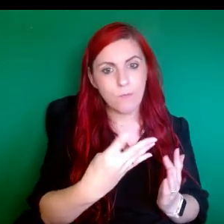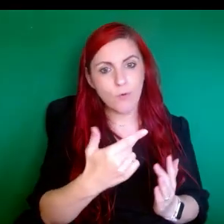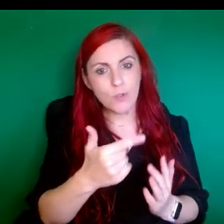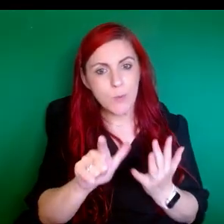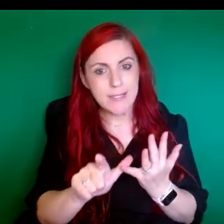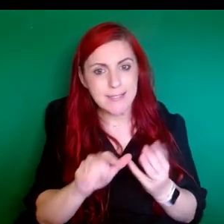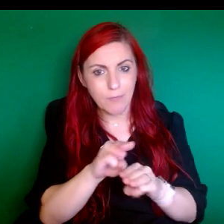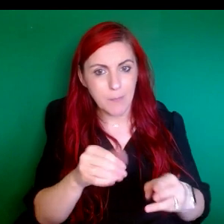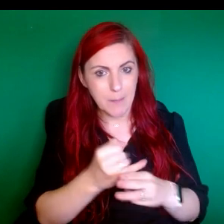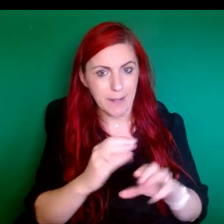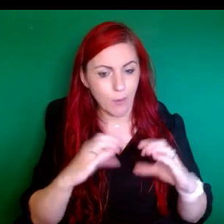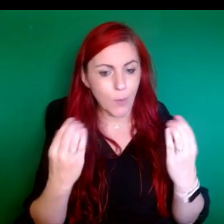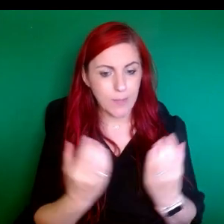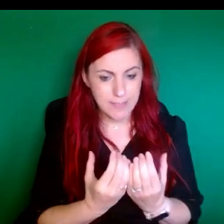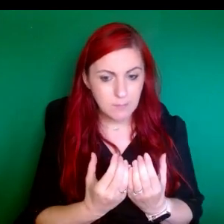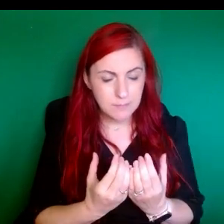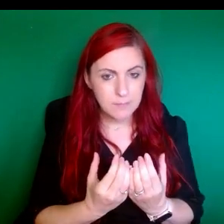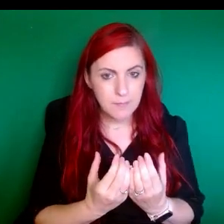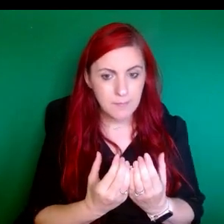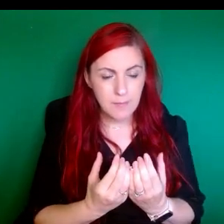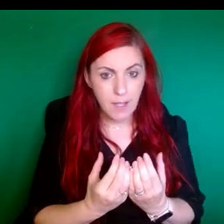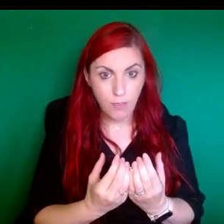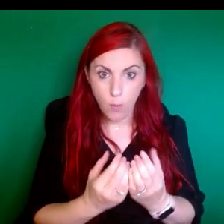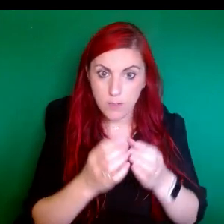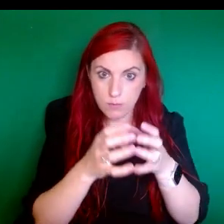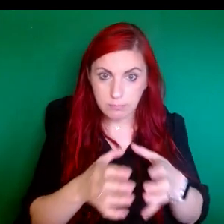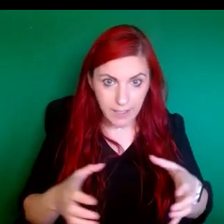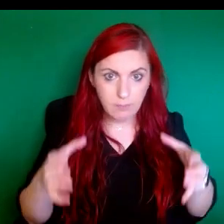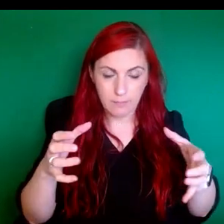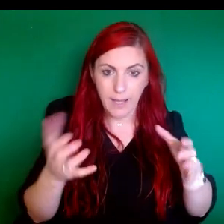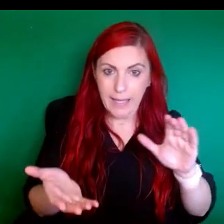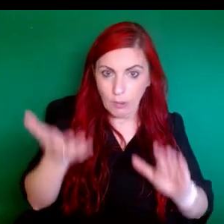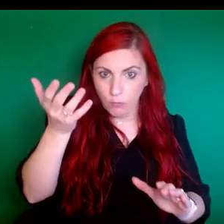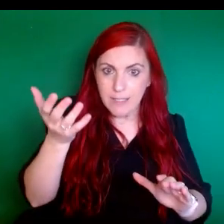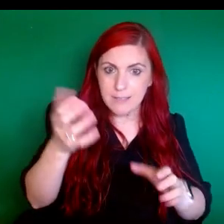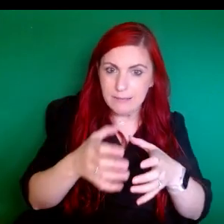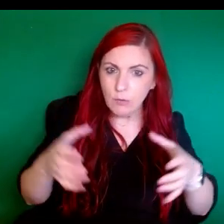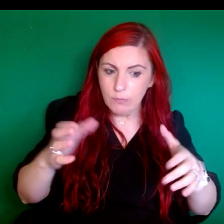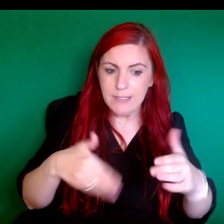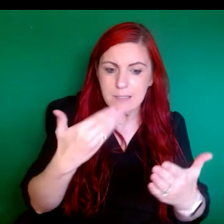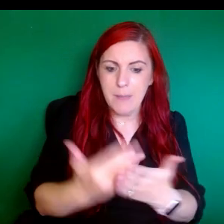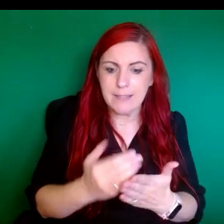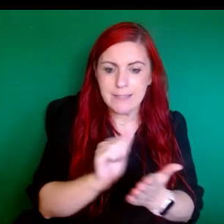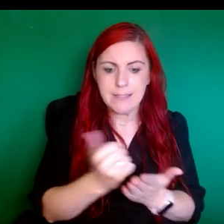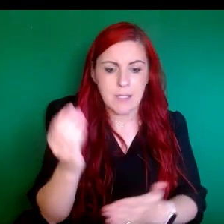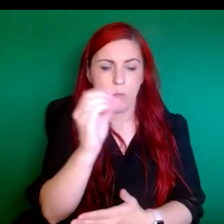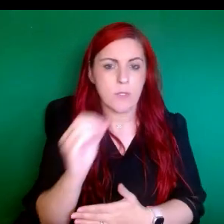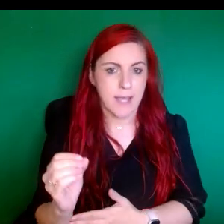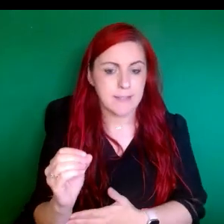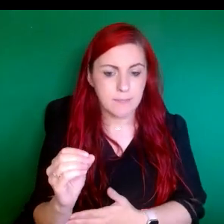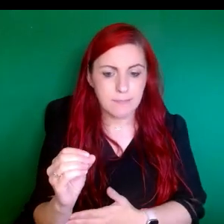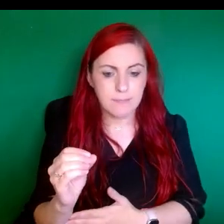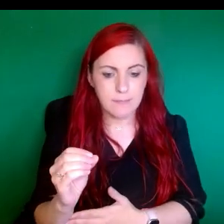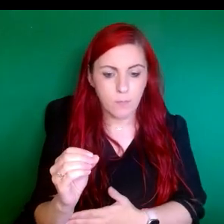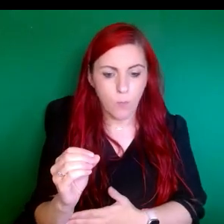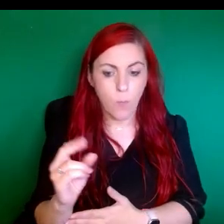overall increase in demand of almost 16% across COPE Galway's homeless, domestic abuse and senior support services. Yes, we